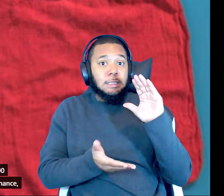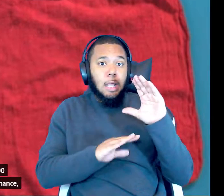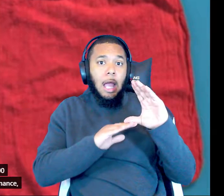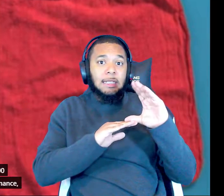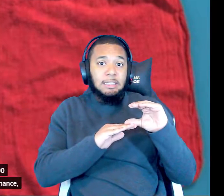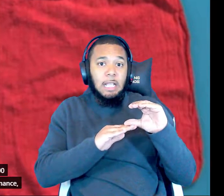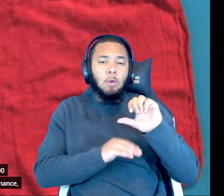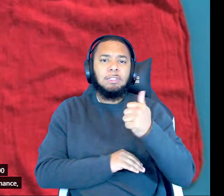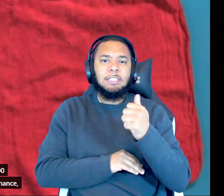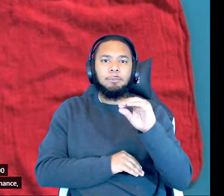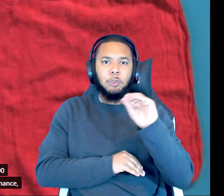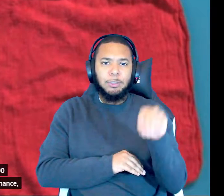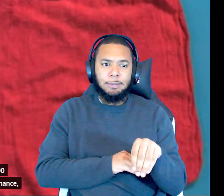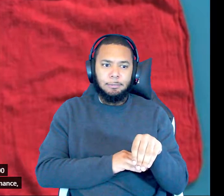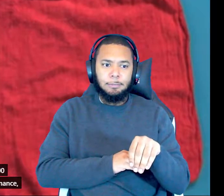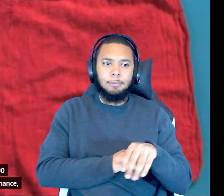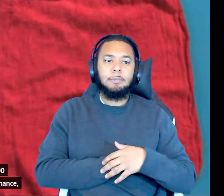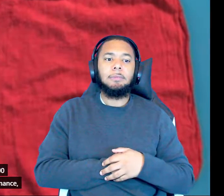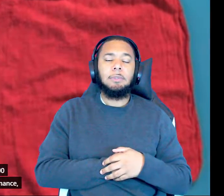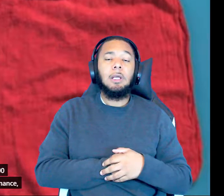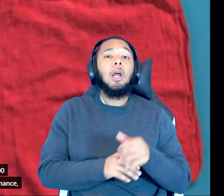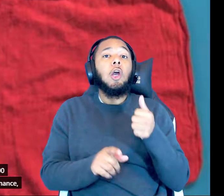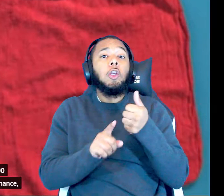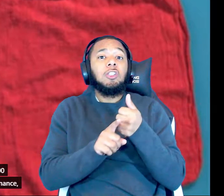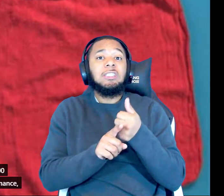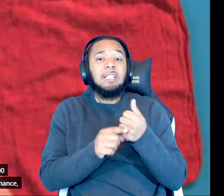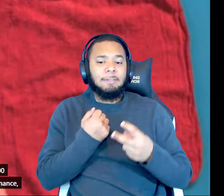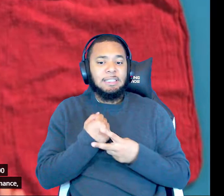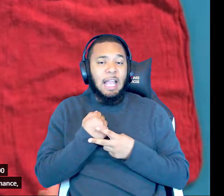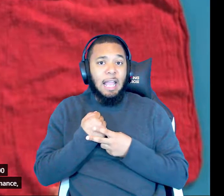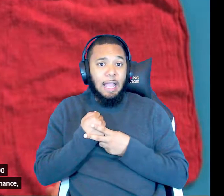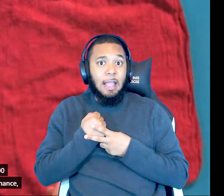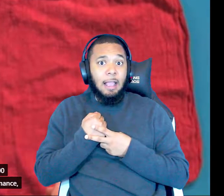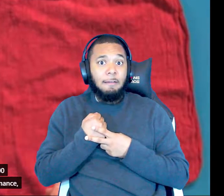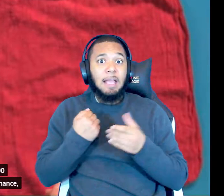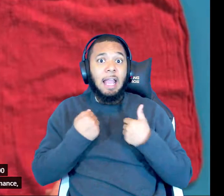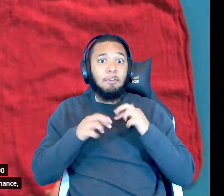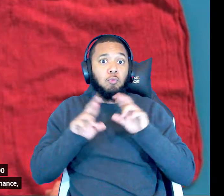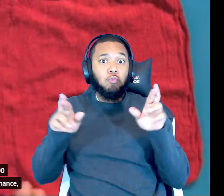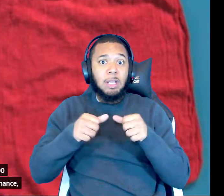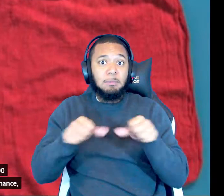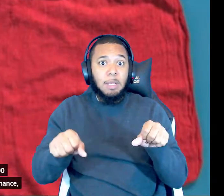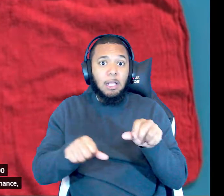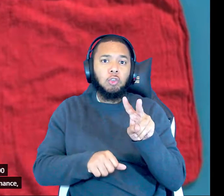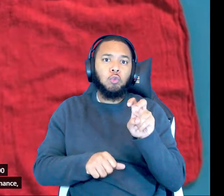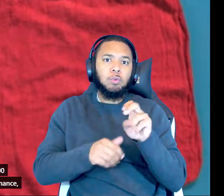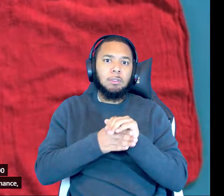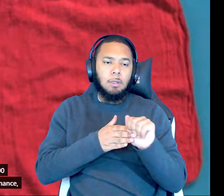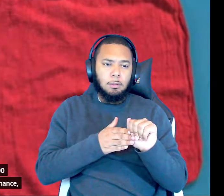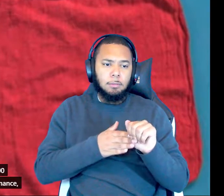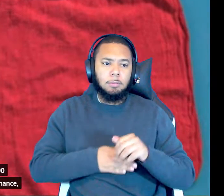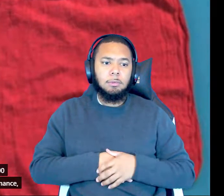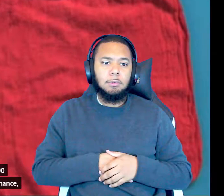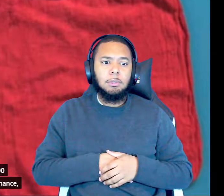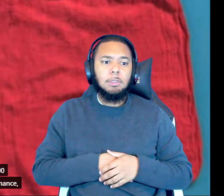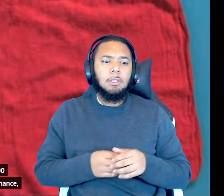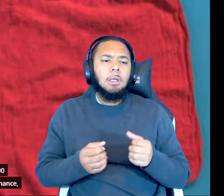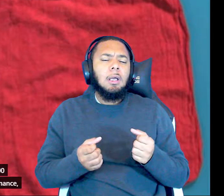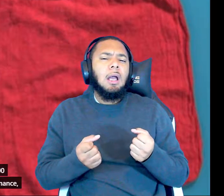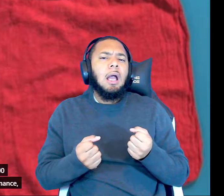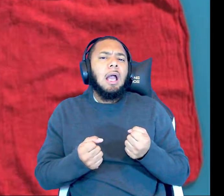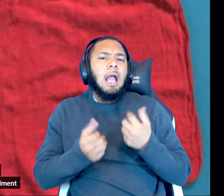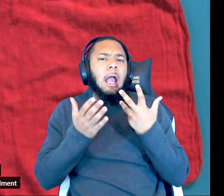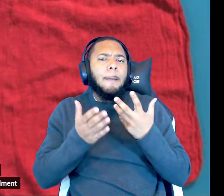you have $200 to pay off this $1,600 right now. How much are you